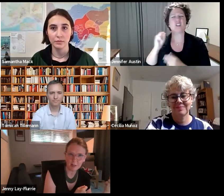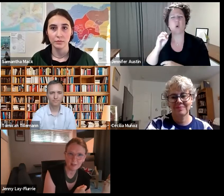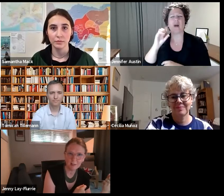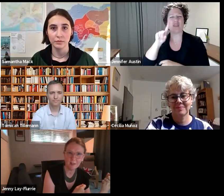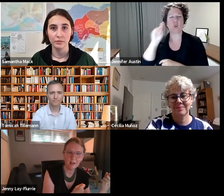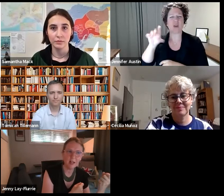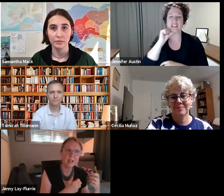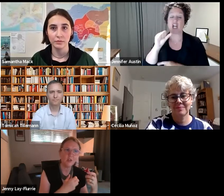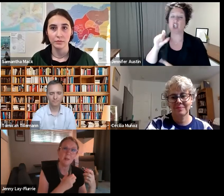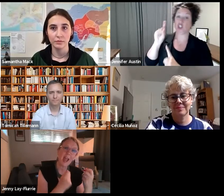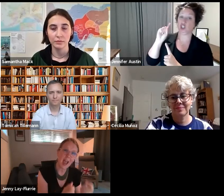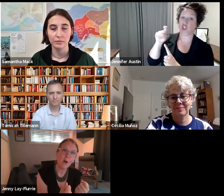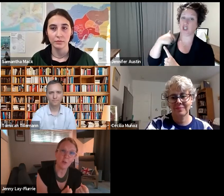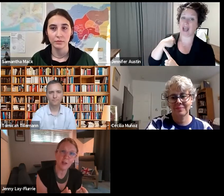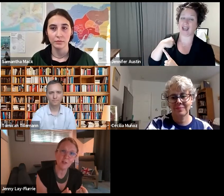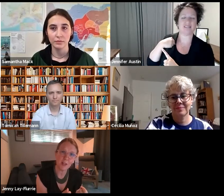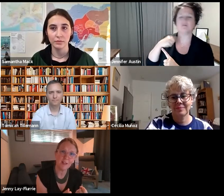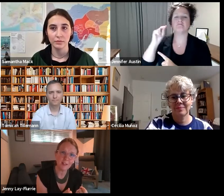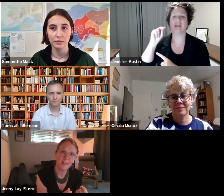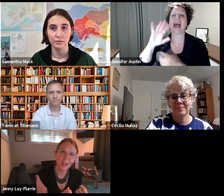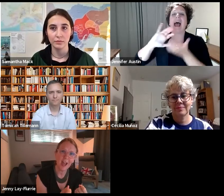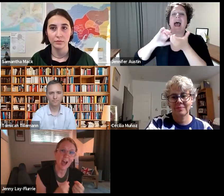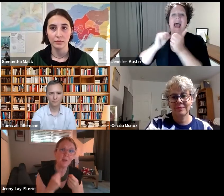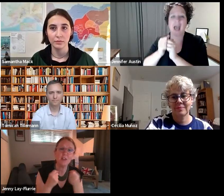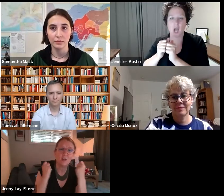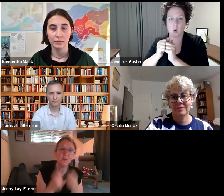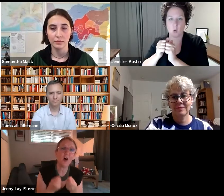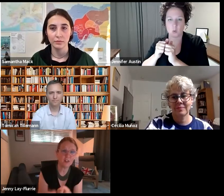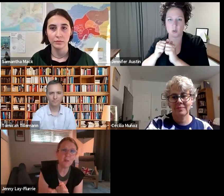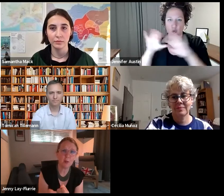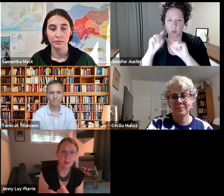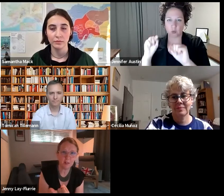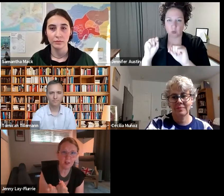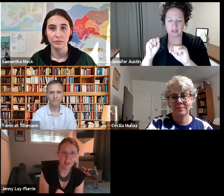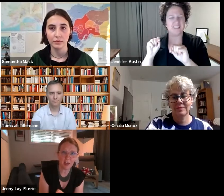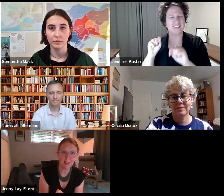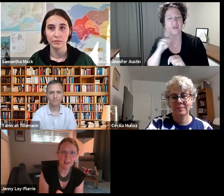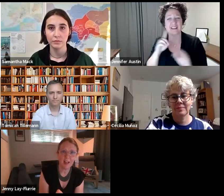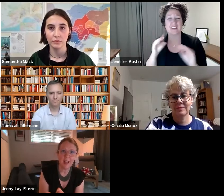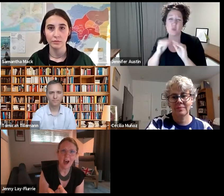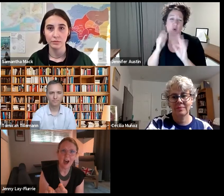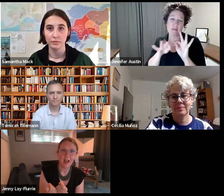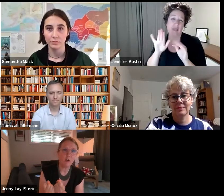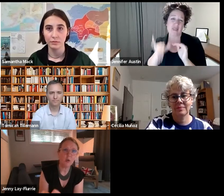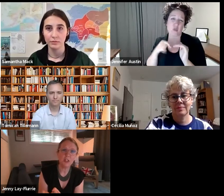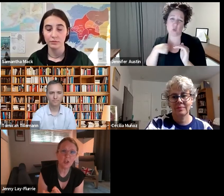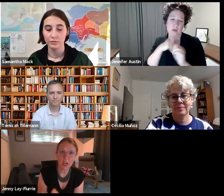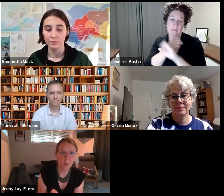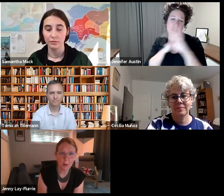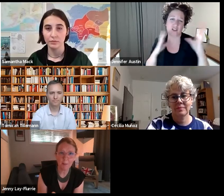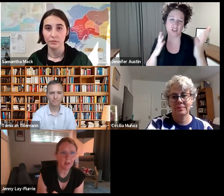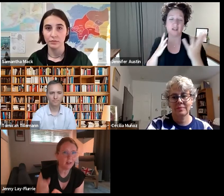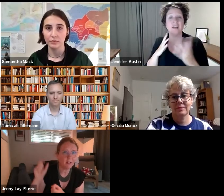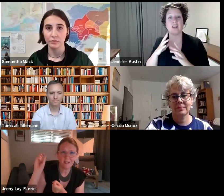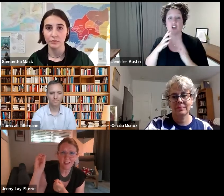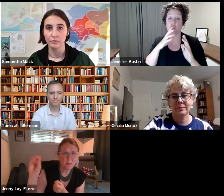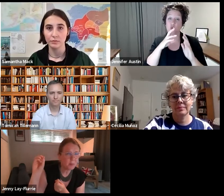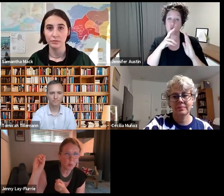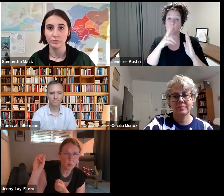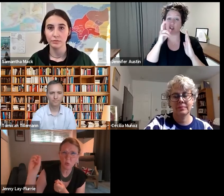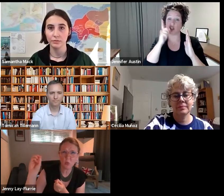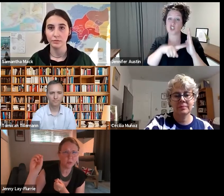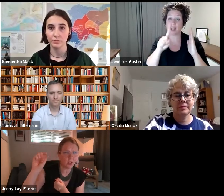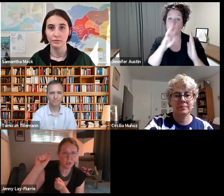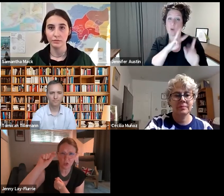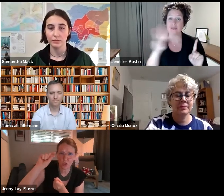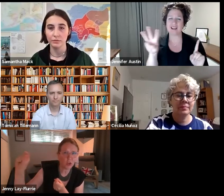I do this? It should be, how do I do this? And I would say it's far simpler than you think. In order to check a website,